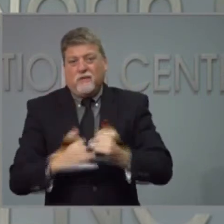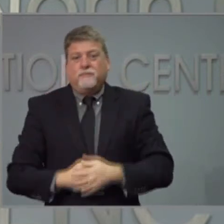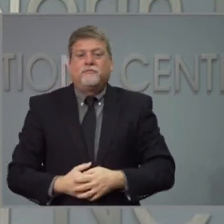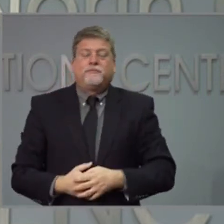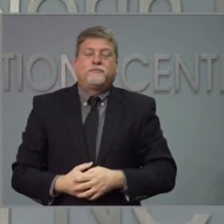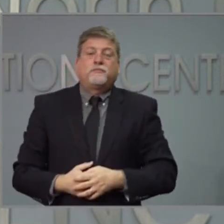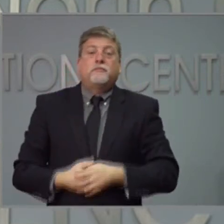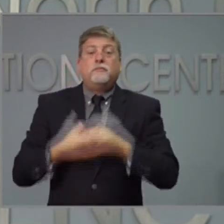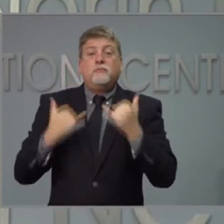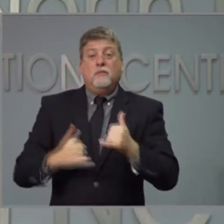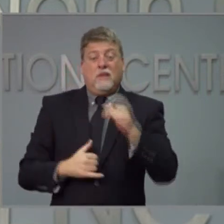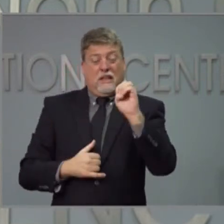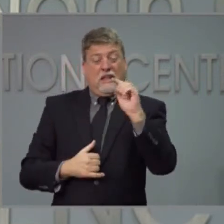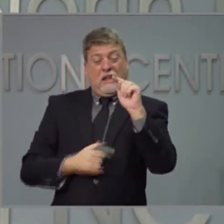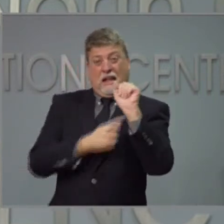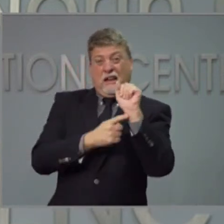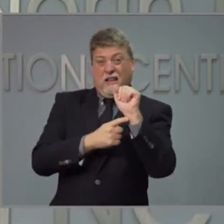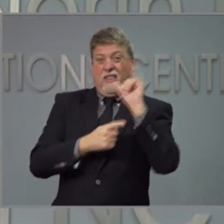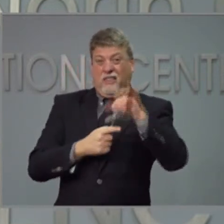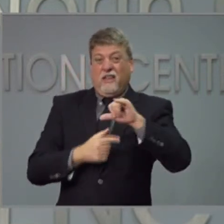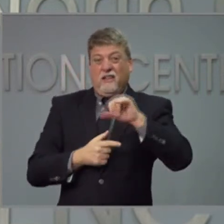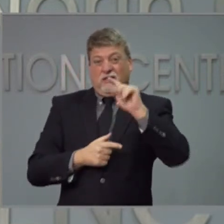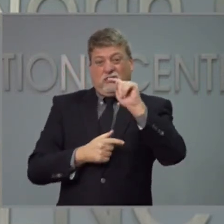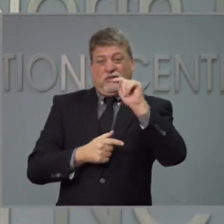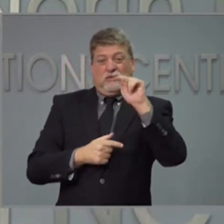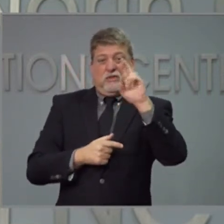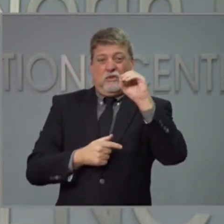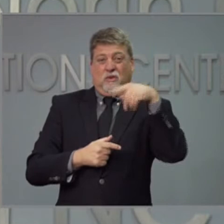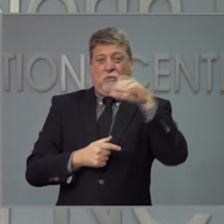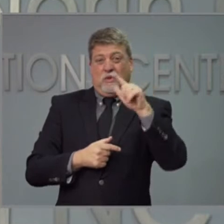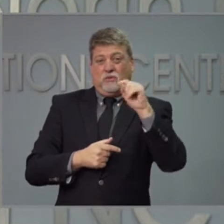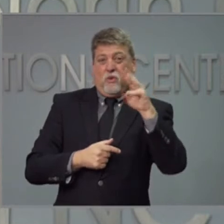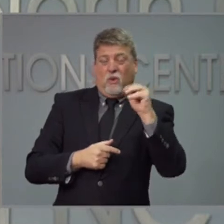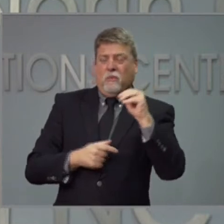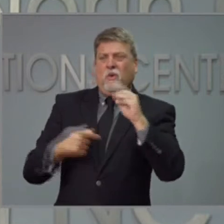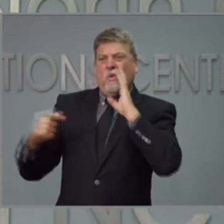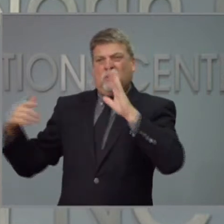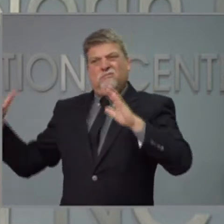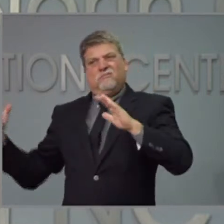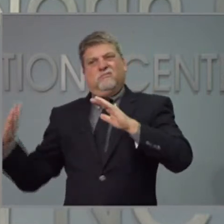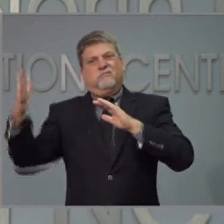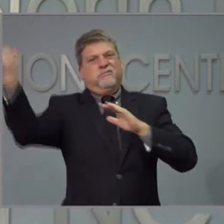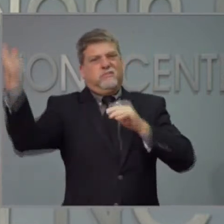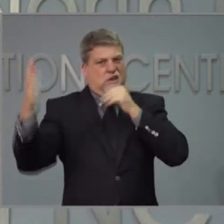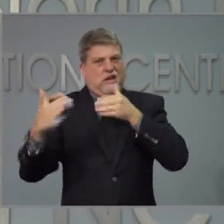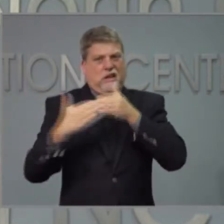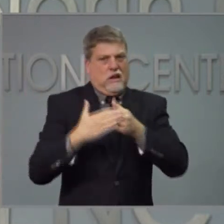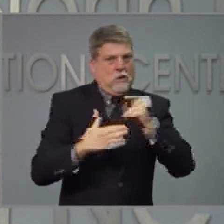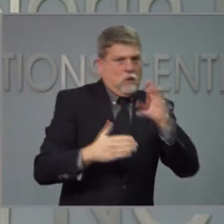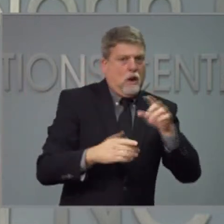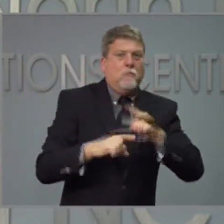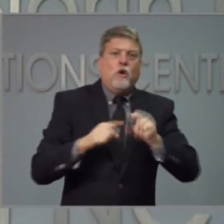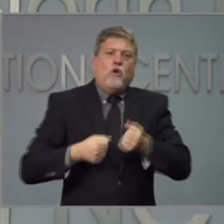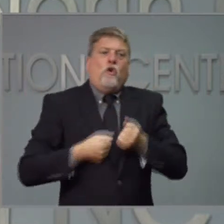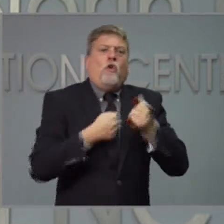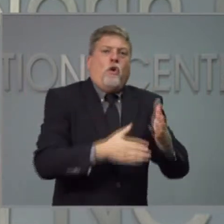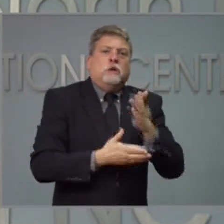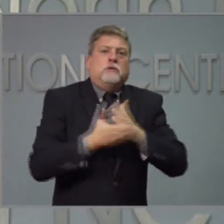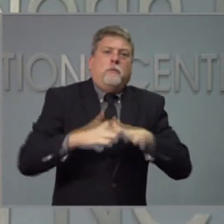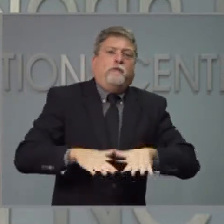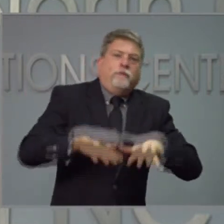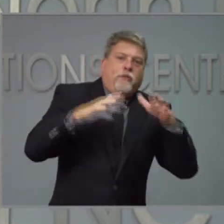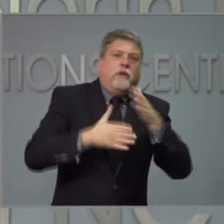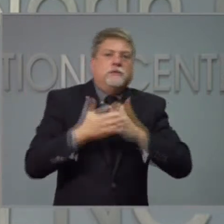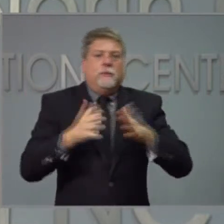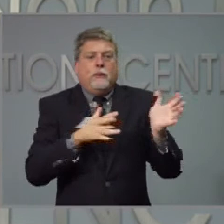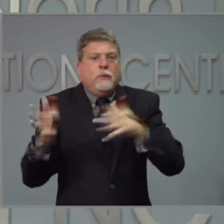expect heavy surf and strong rip currents. No matter where you are, stay alert to rapidly changing weather conditions and make sure you have a